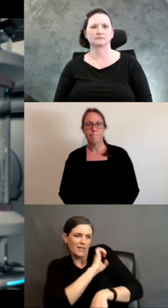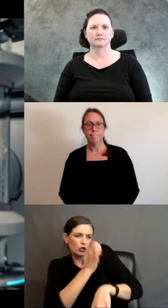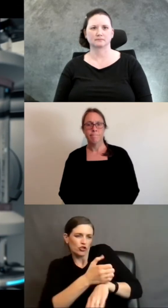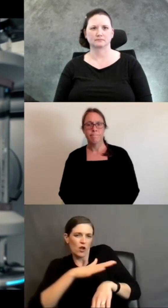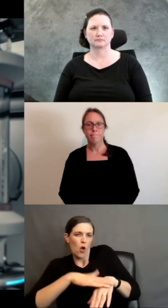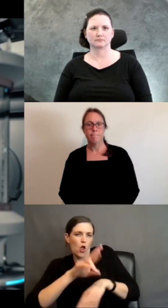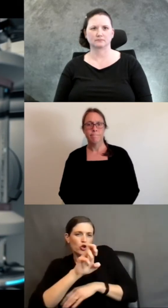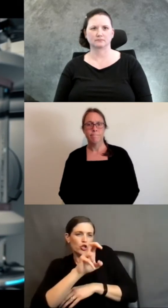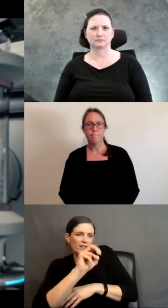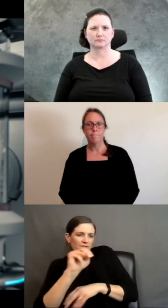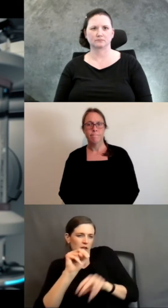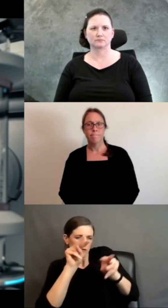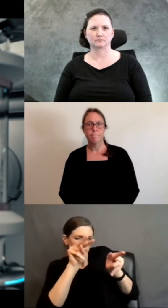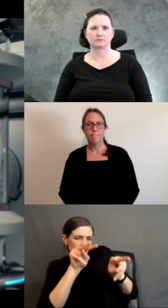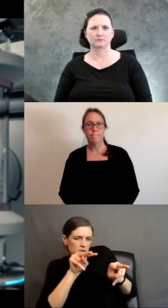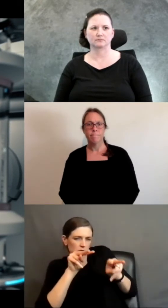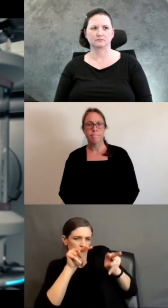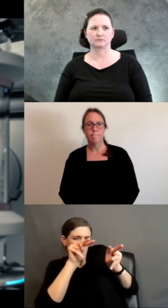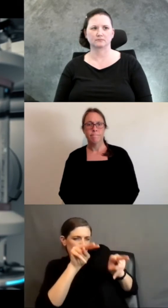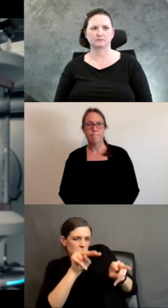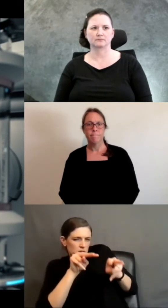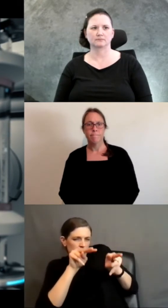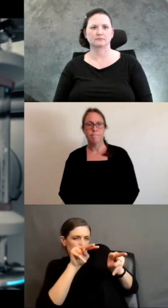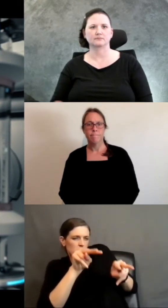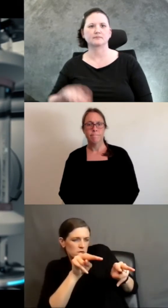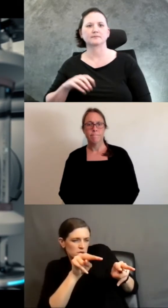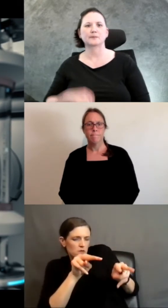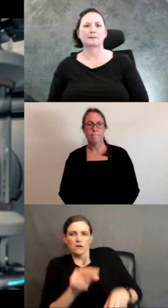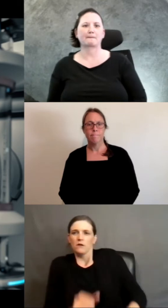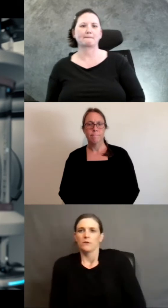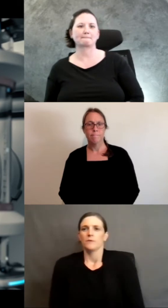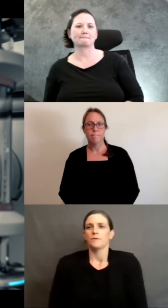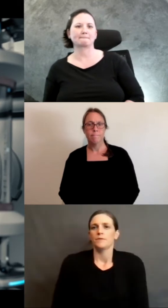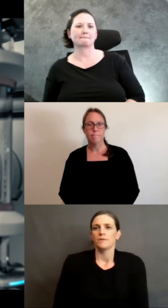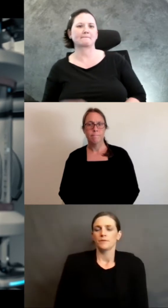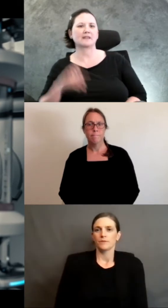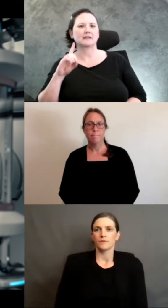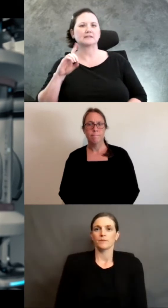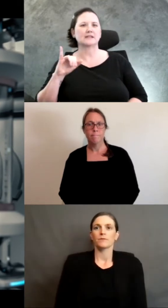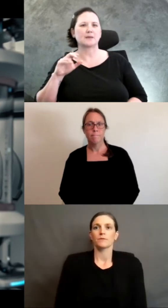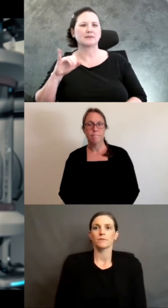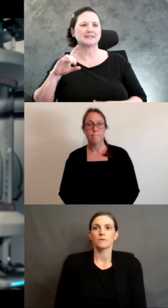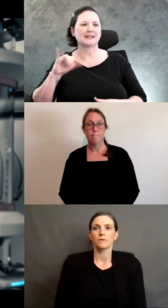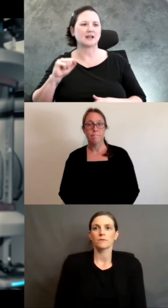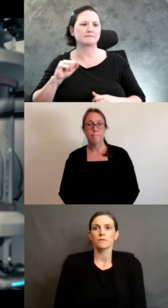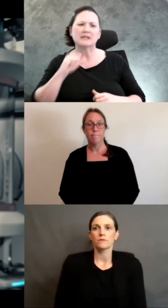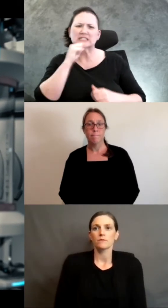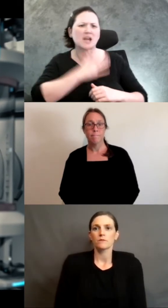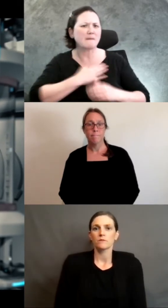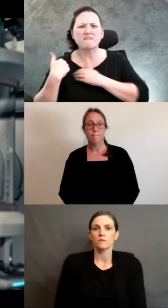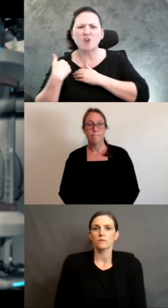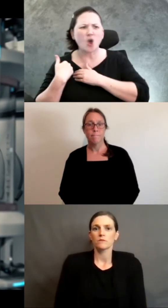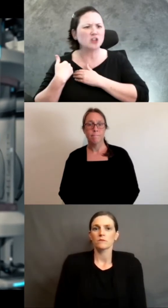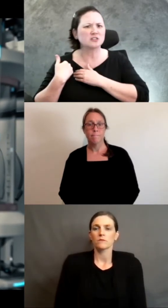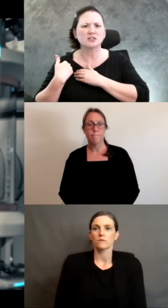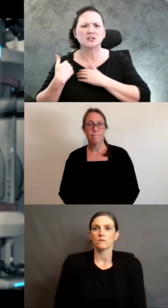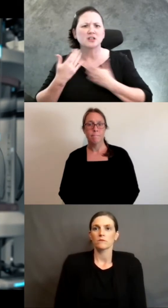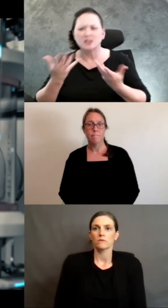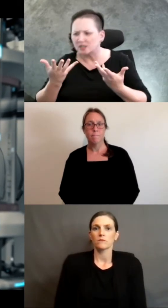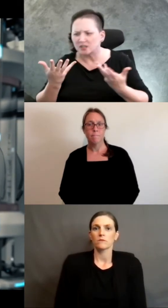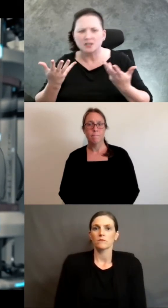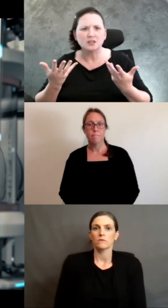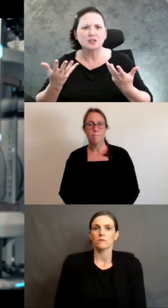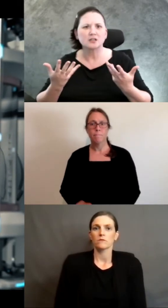staring intently. It's not my fault. Nobody saw me place the relay. It's got to be the kids then. They